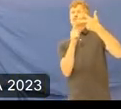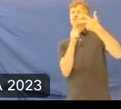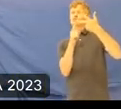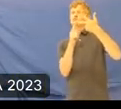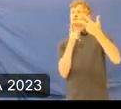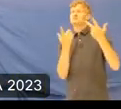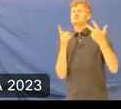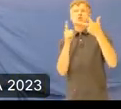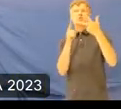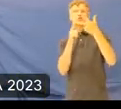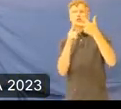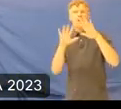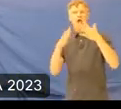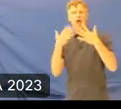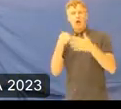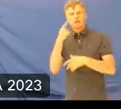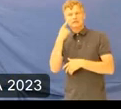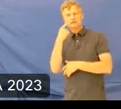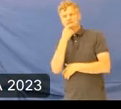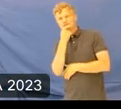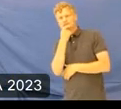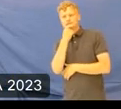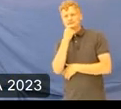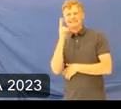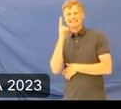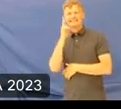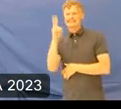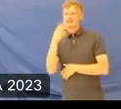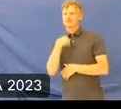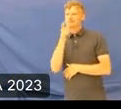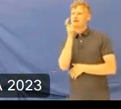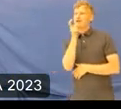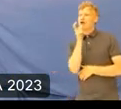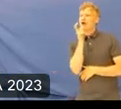use the choice and shape of the utterance to encode